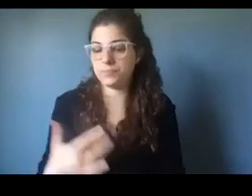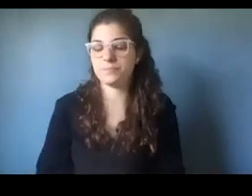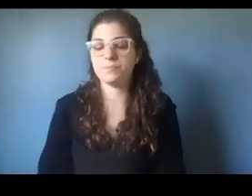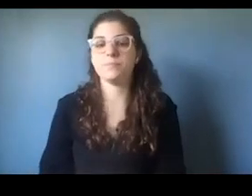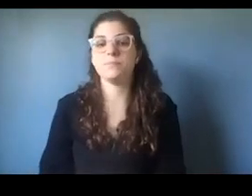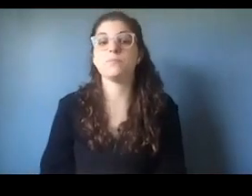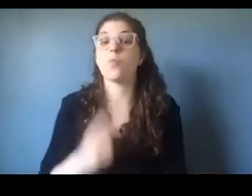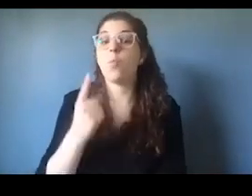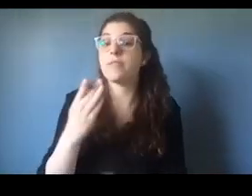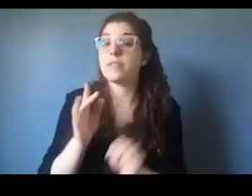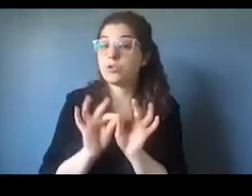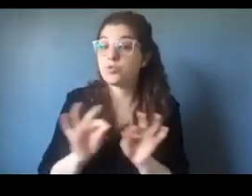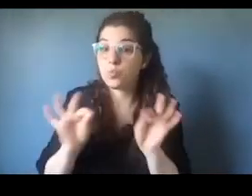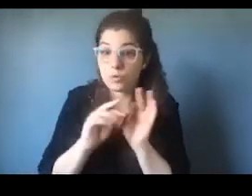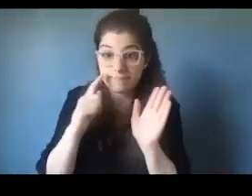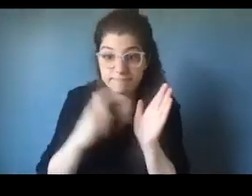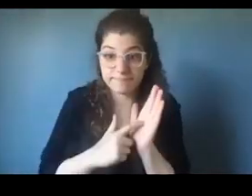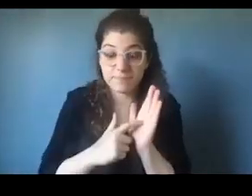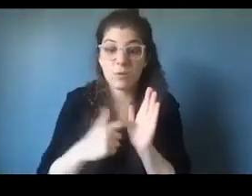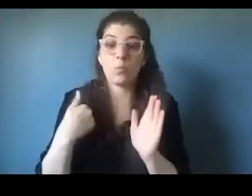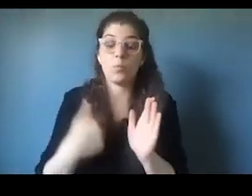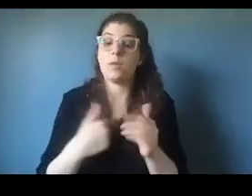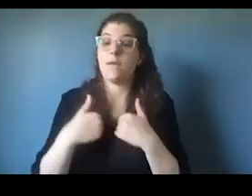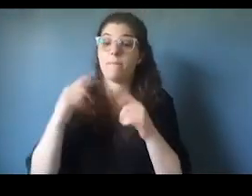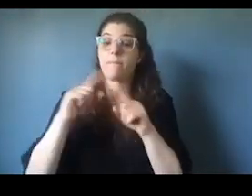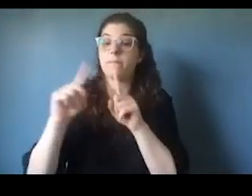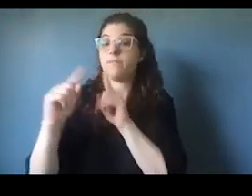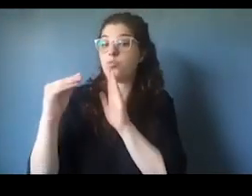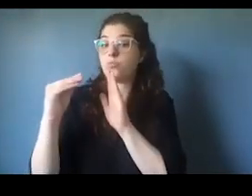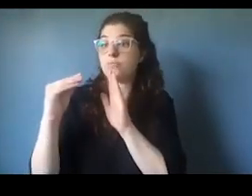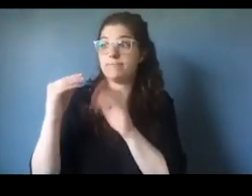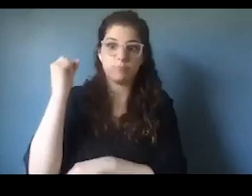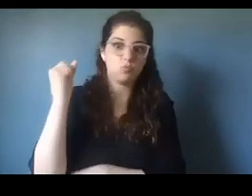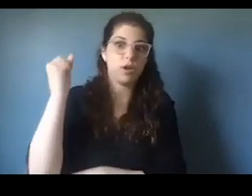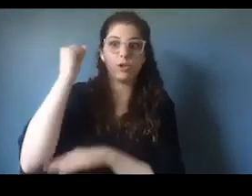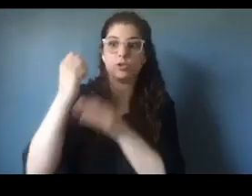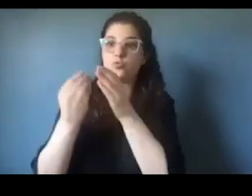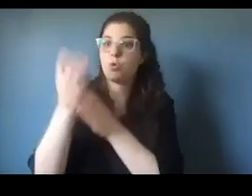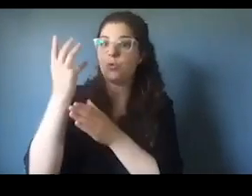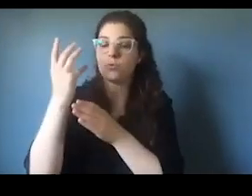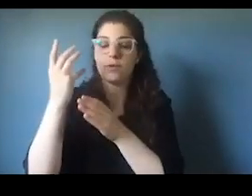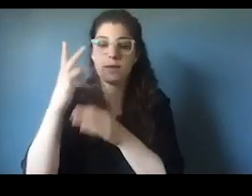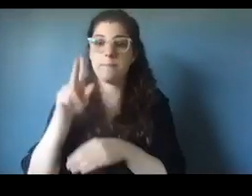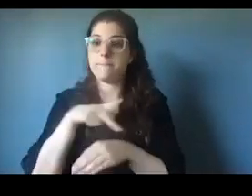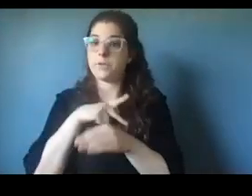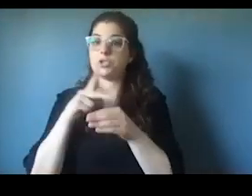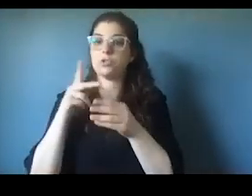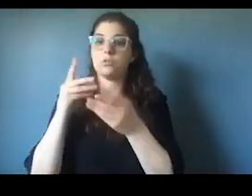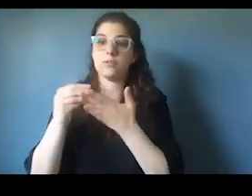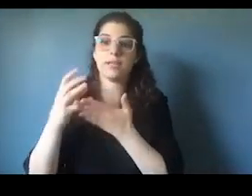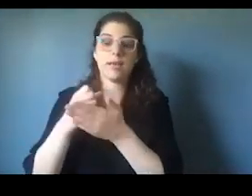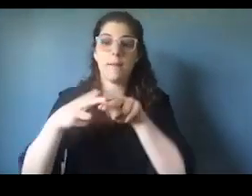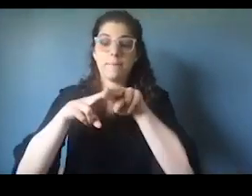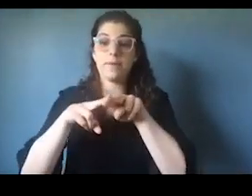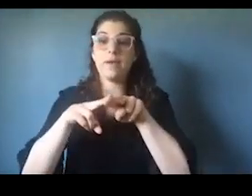that's worthwhile noting is that while we had record growth in personal income, that same month saw